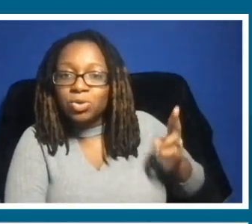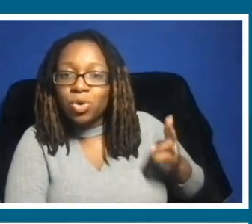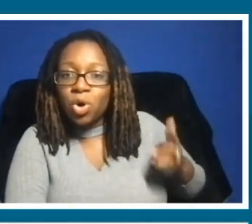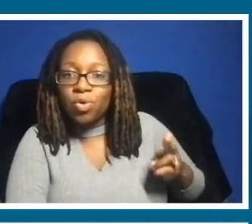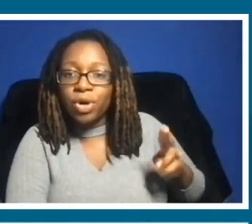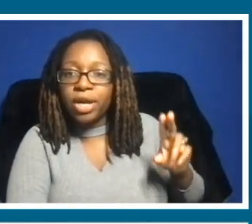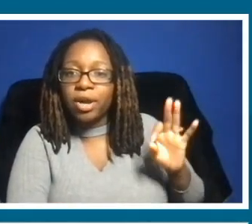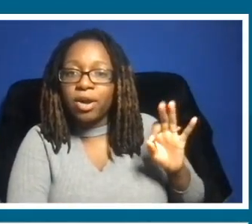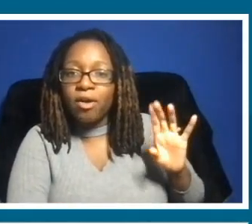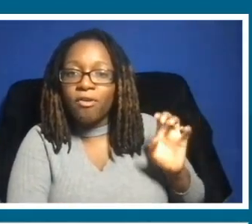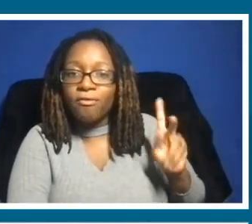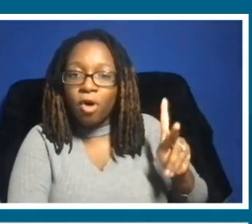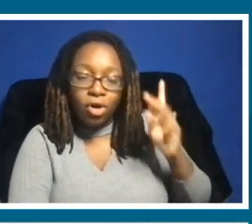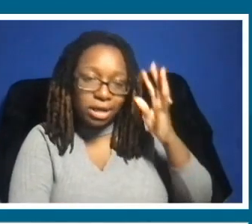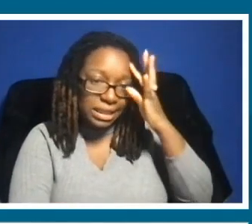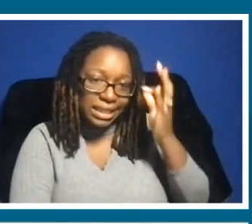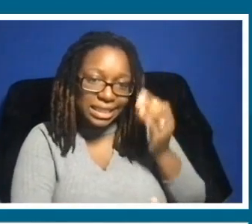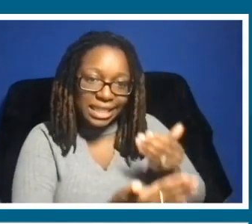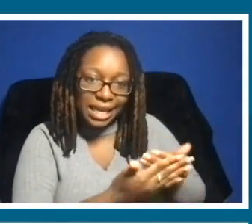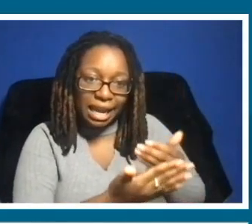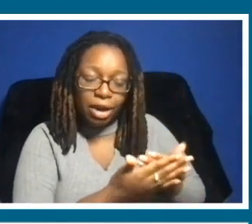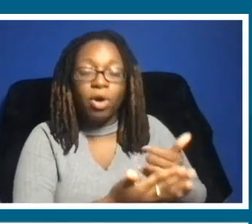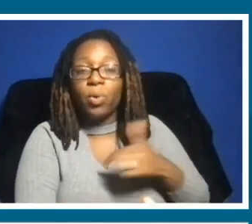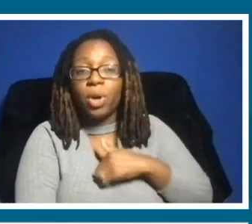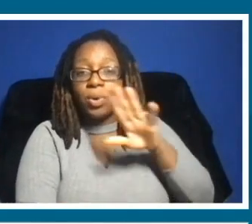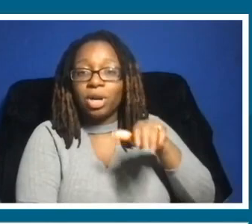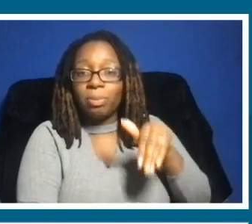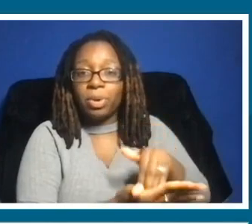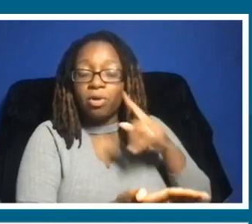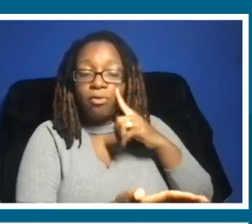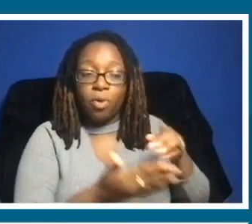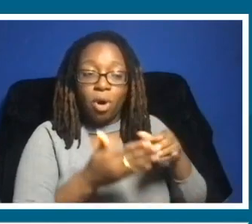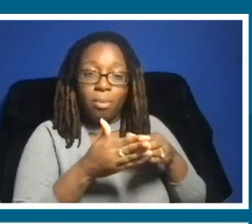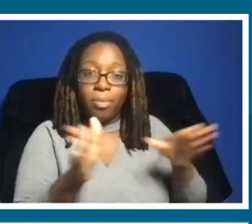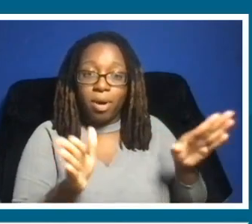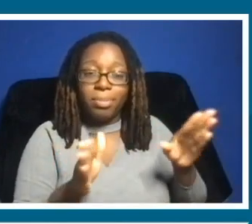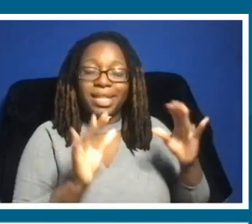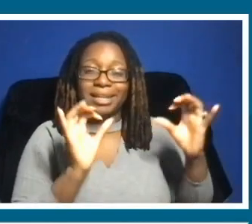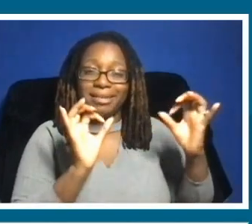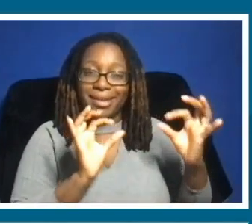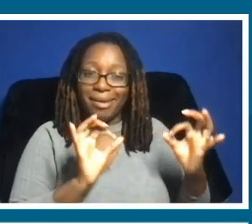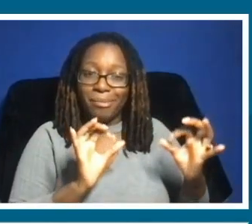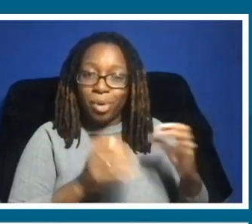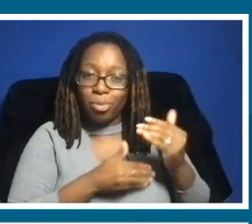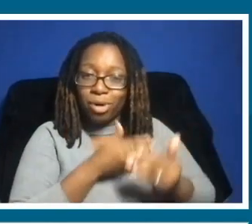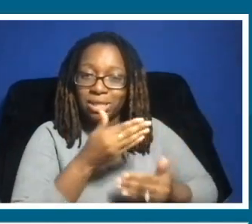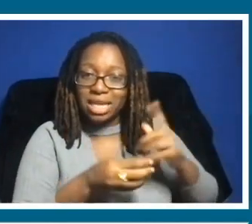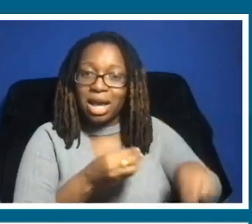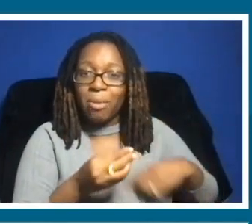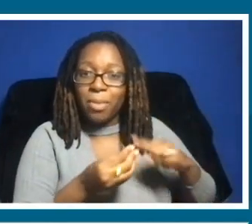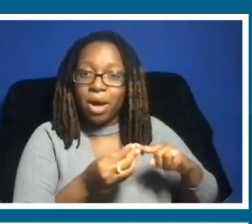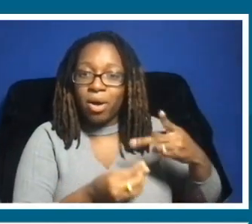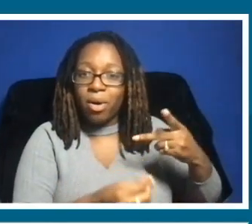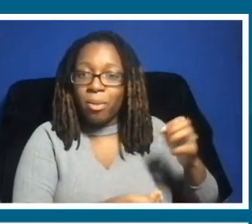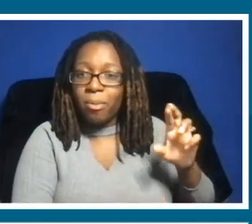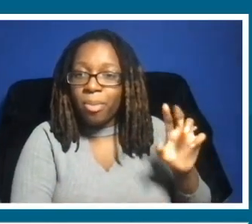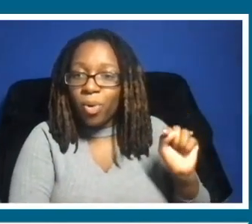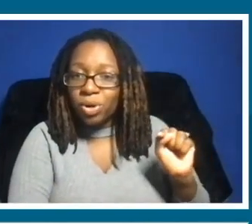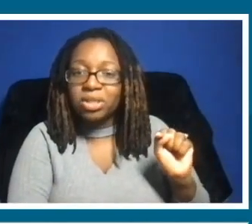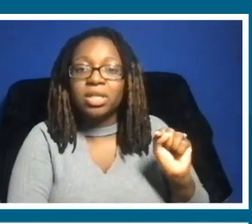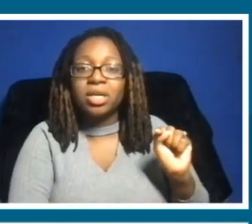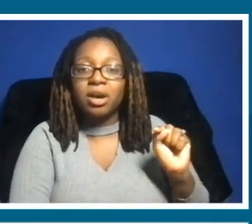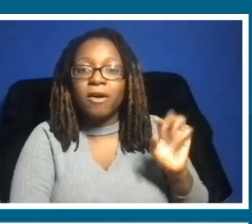Minnesota Historical Society was in the middle of a public input process about the fort. So she found primary sources about the